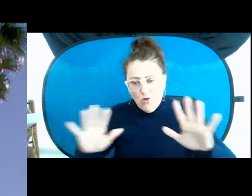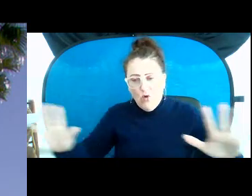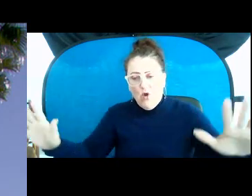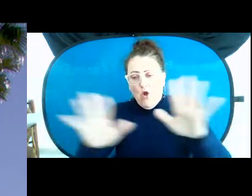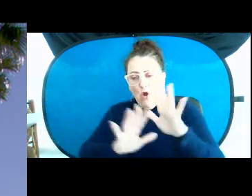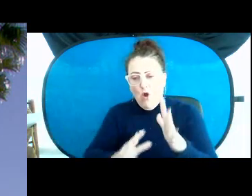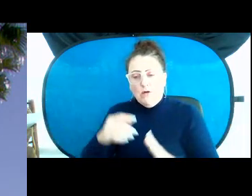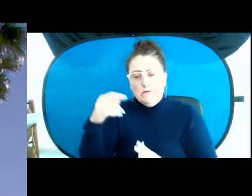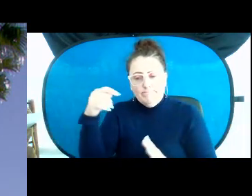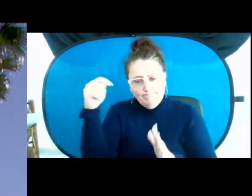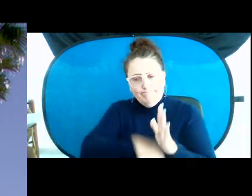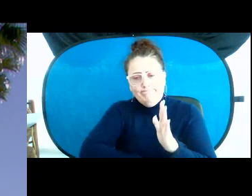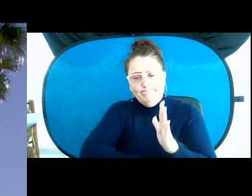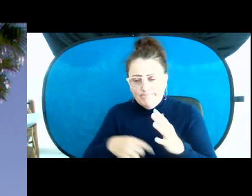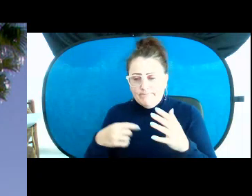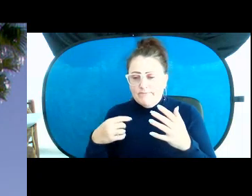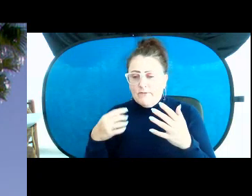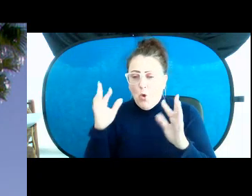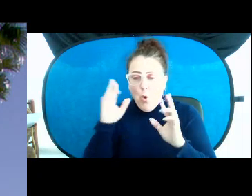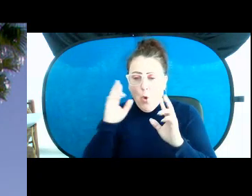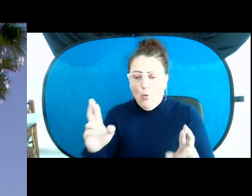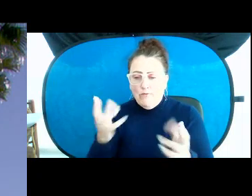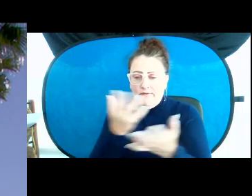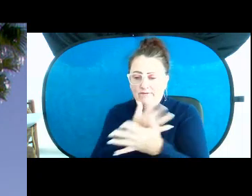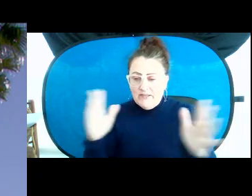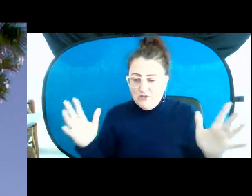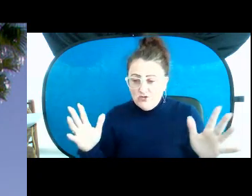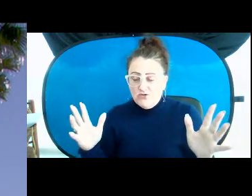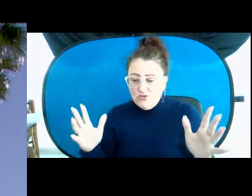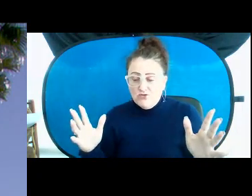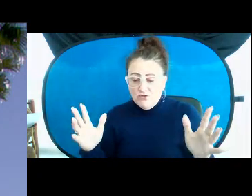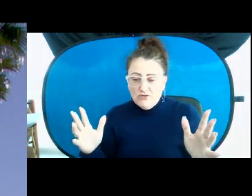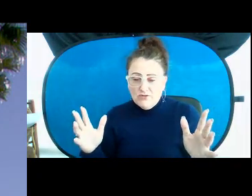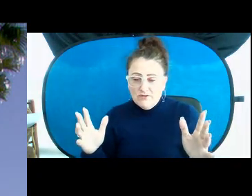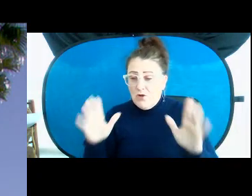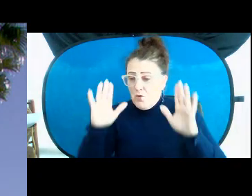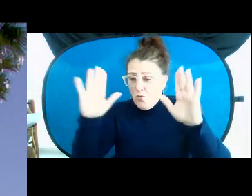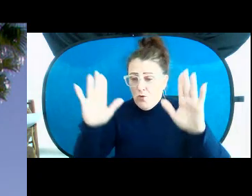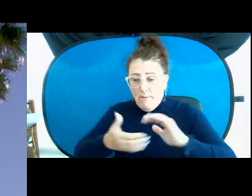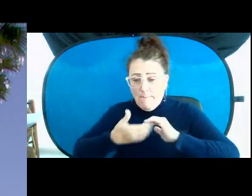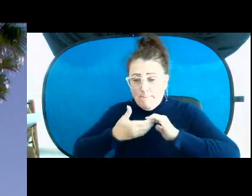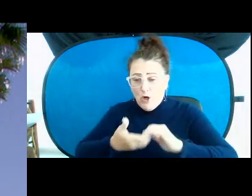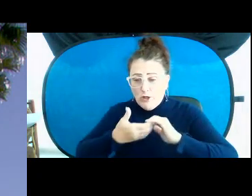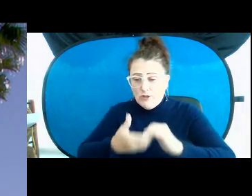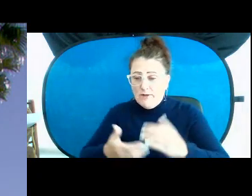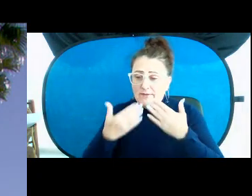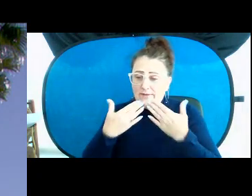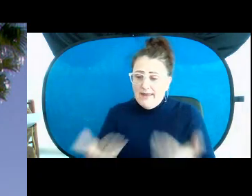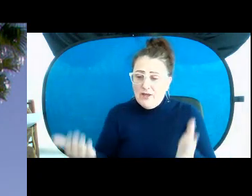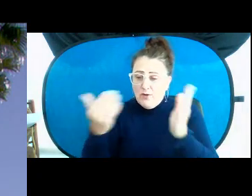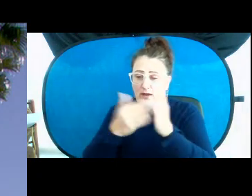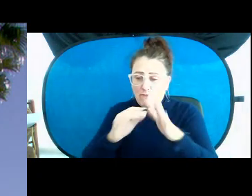endeavoring to hopefully complete. And it's great to have a partnership with you. And thank you again for hosting